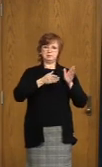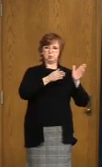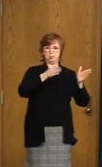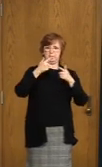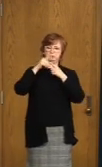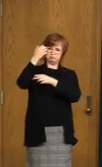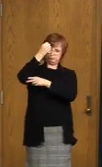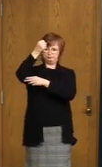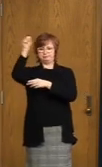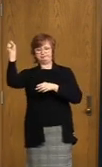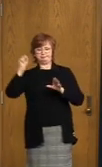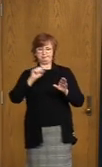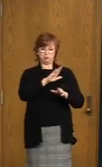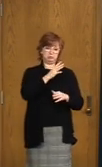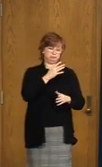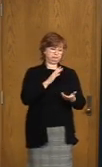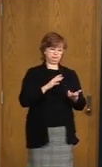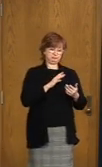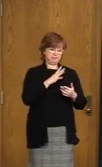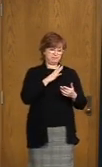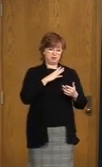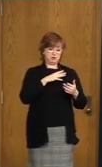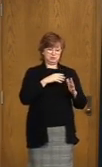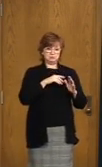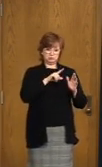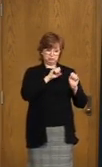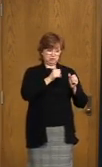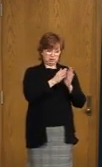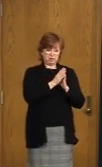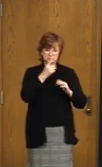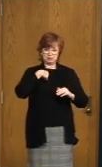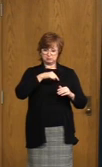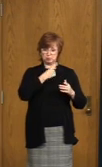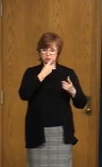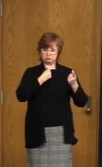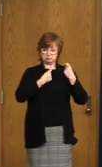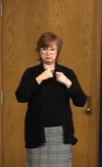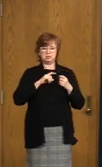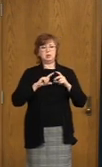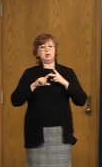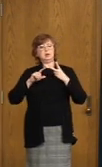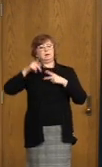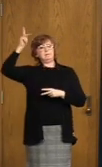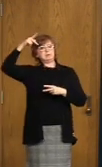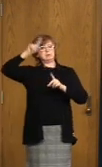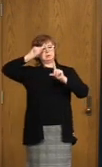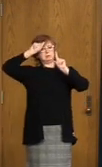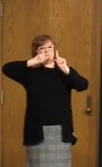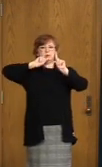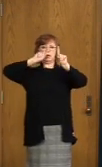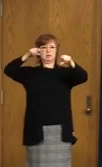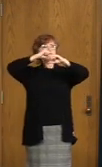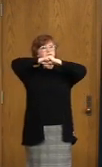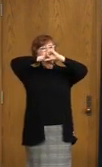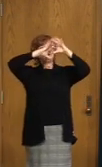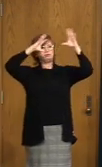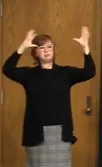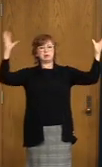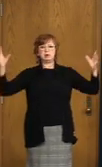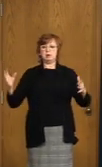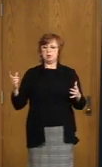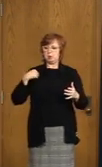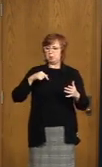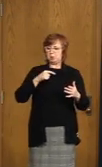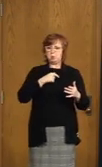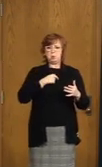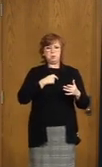philosophical level is that, like the Premier said, I think, in a democracy, you expect vigorous